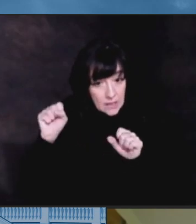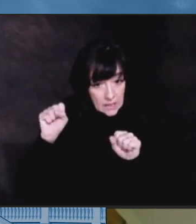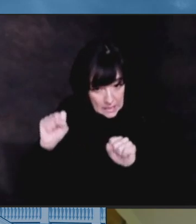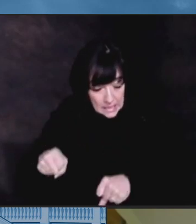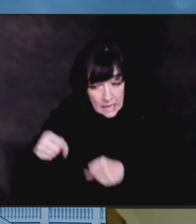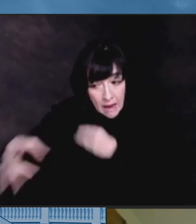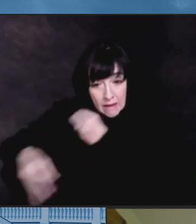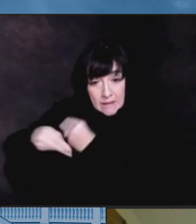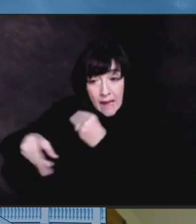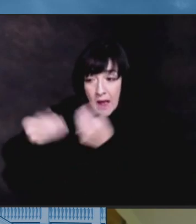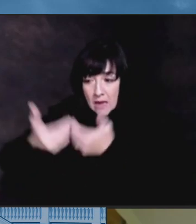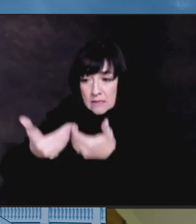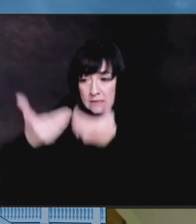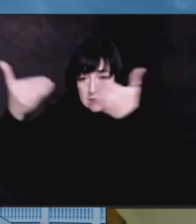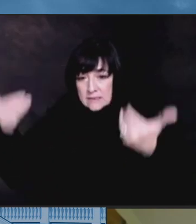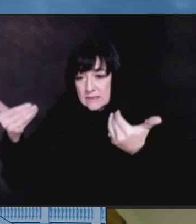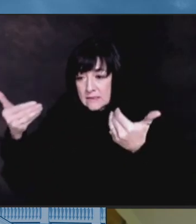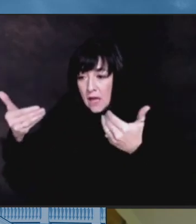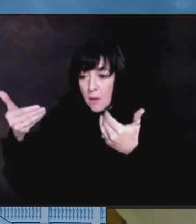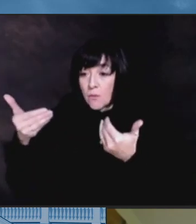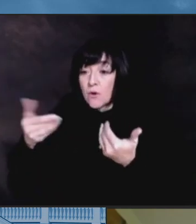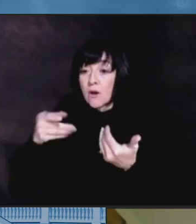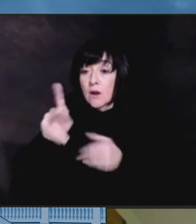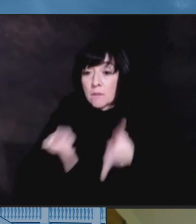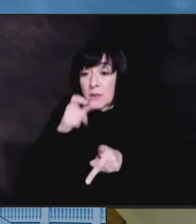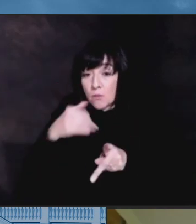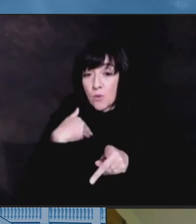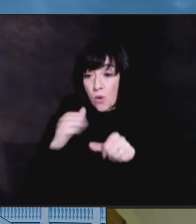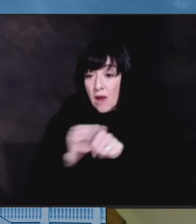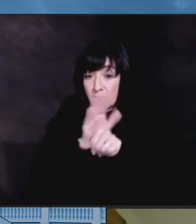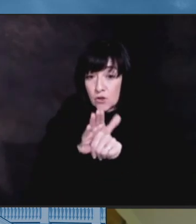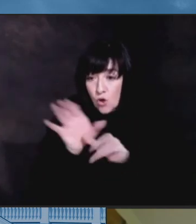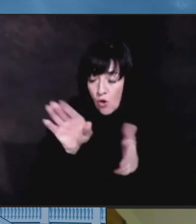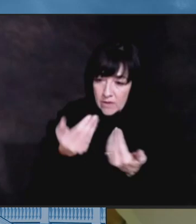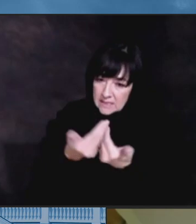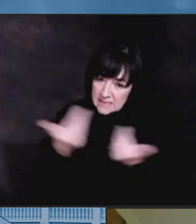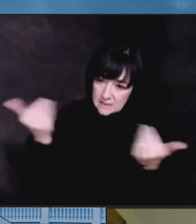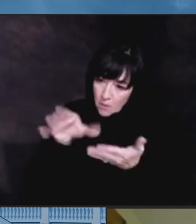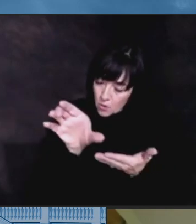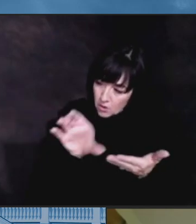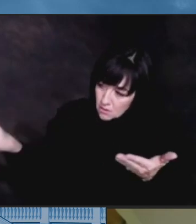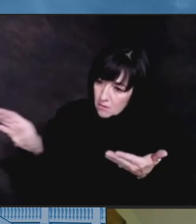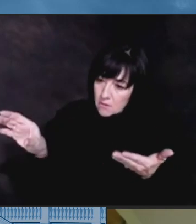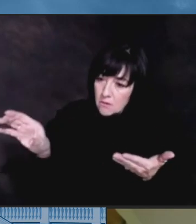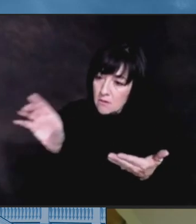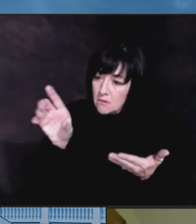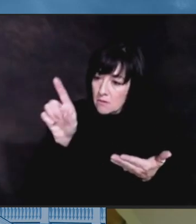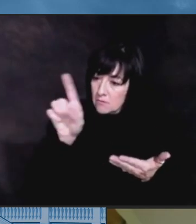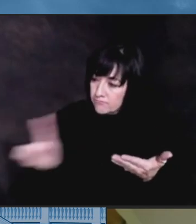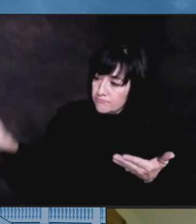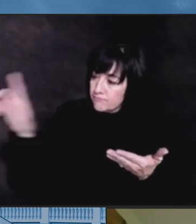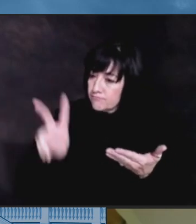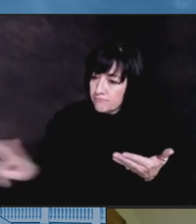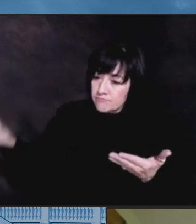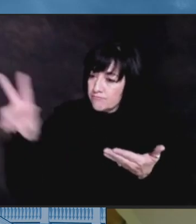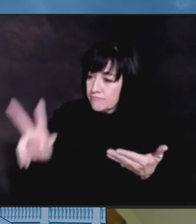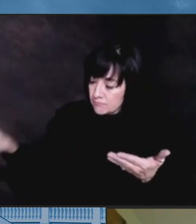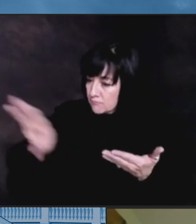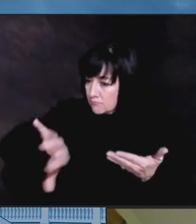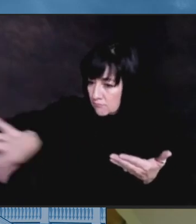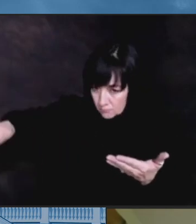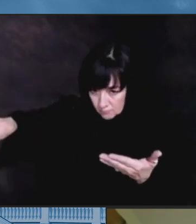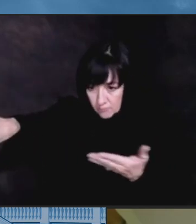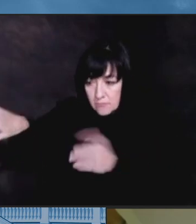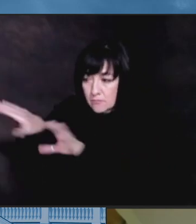portions of it to help with this surge capacity. We are working with them. AJ, I put in charge of a task force